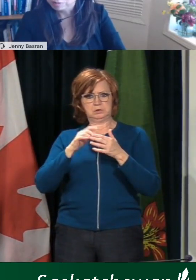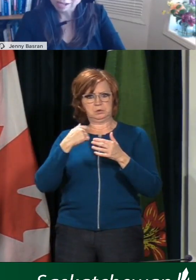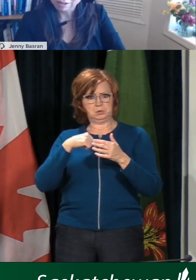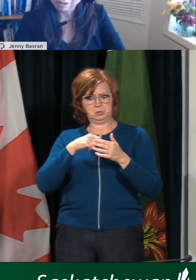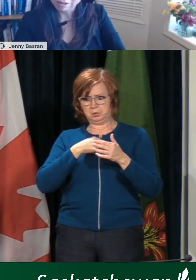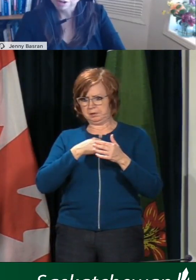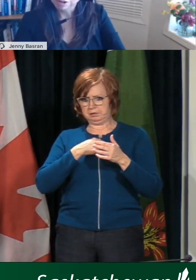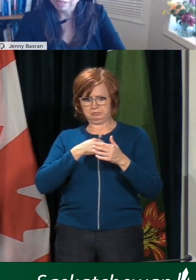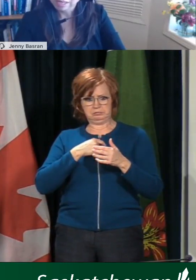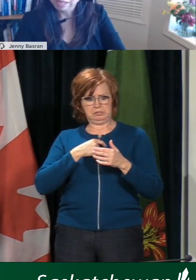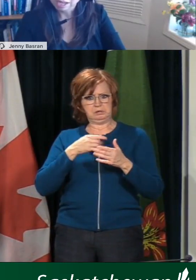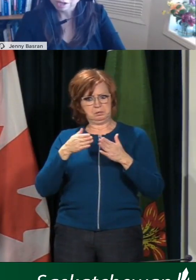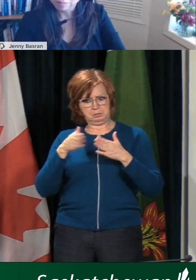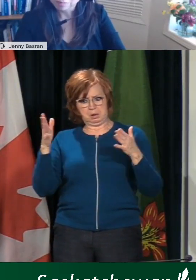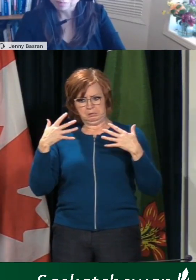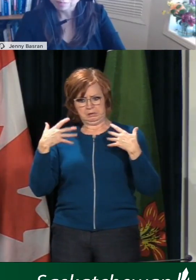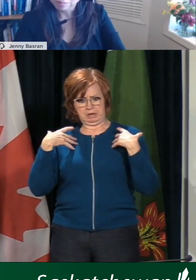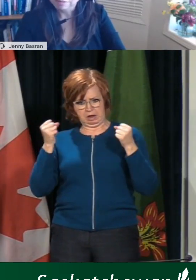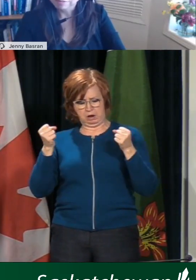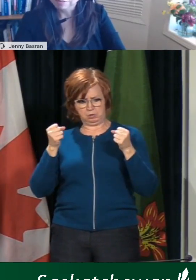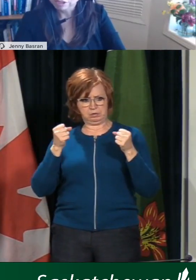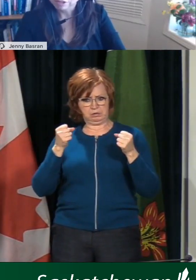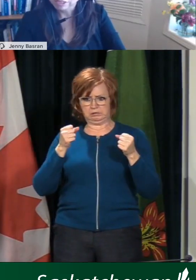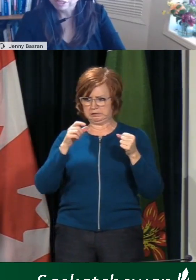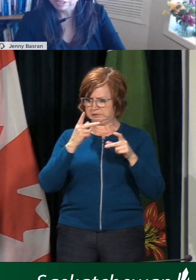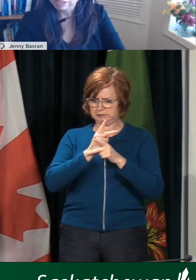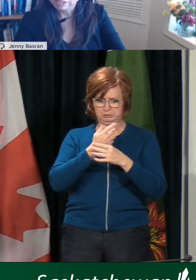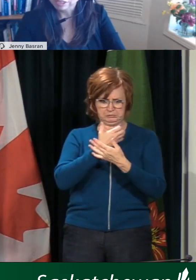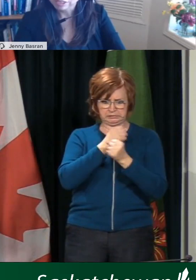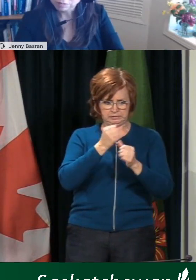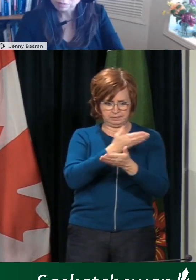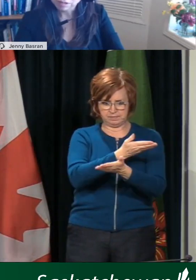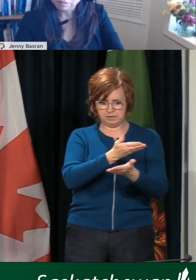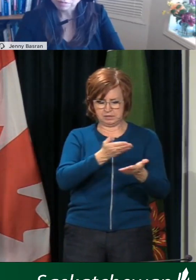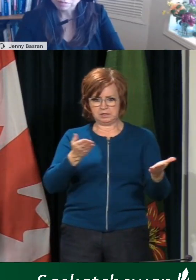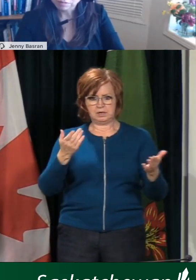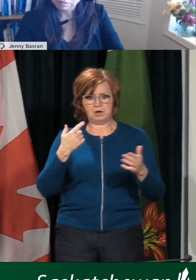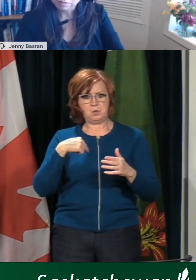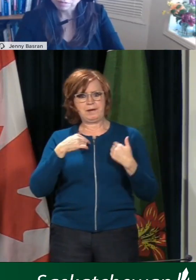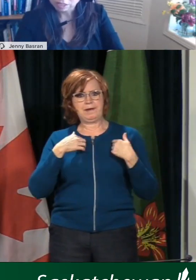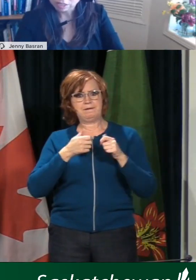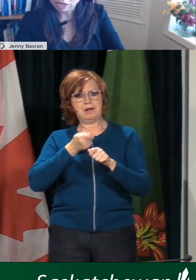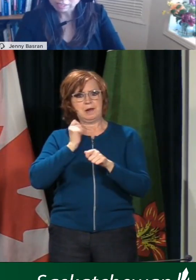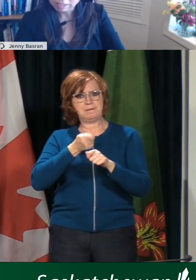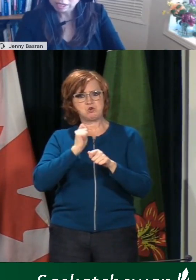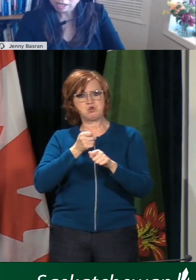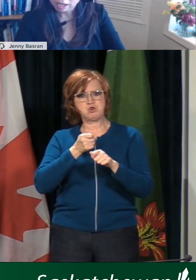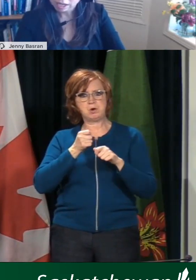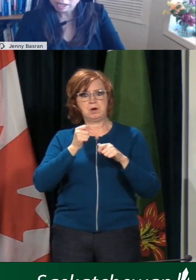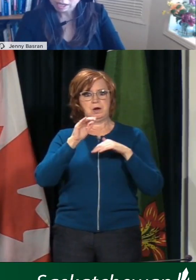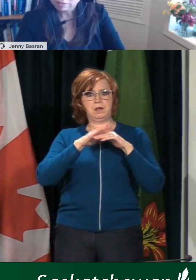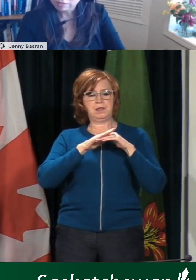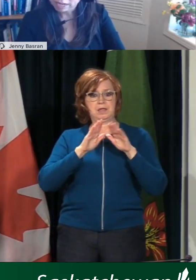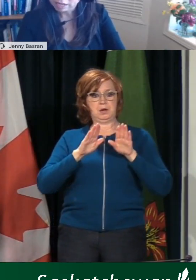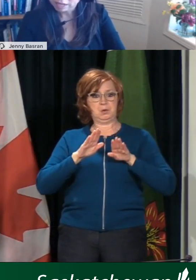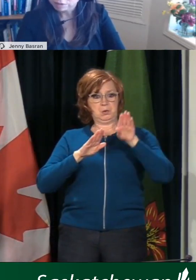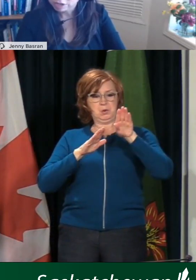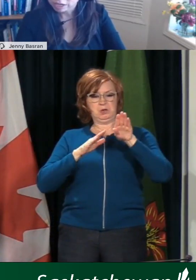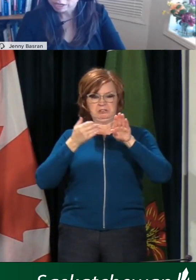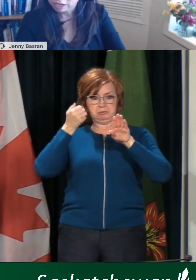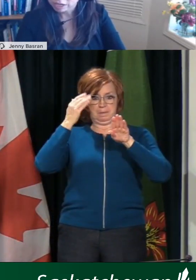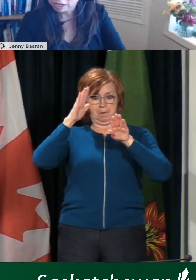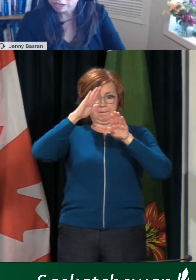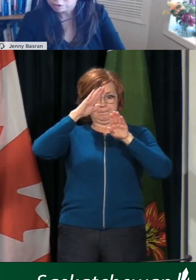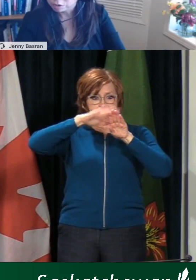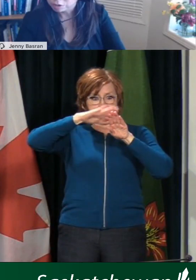down the curve with aggressive measures. And then as we release and adjust, it's a bit of a dance where we try to keep